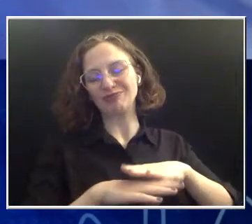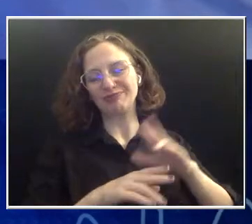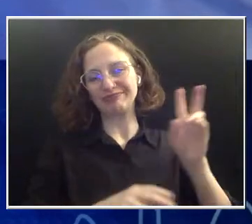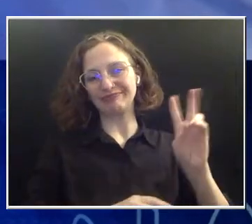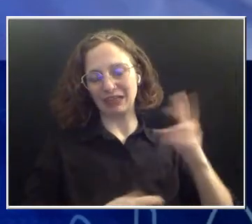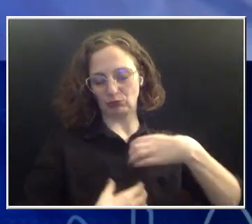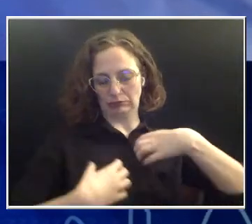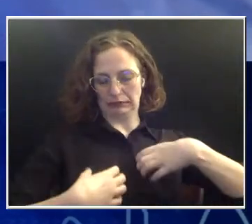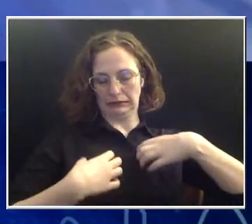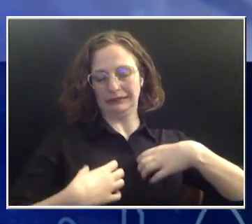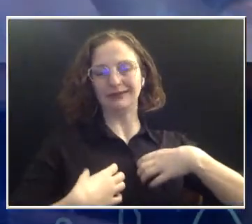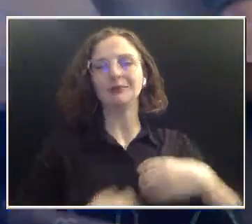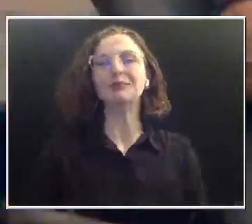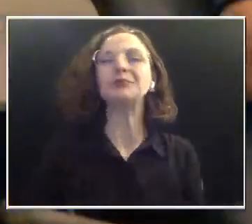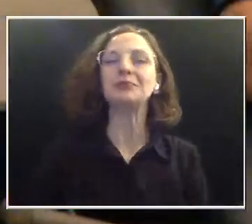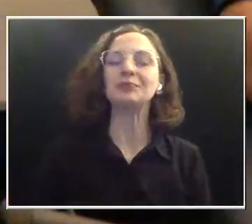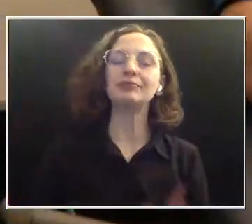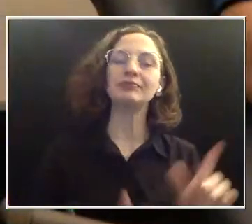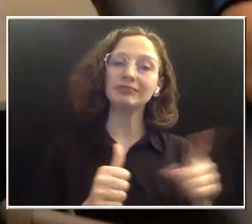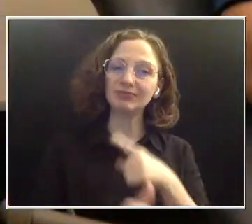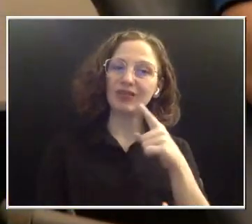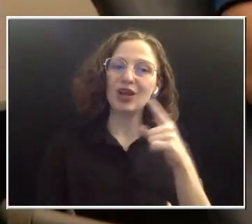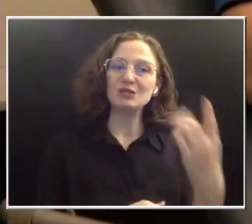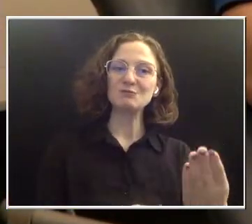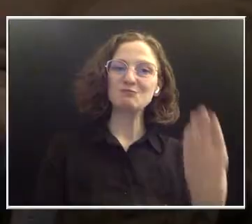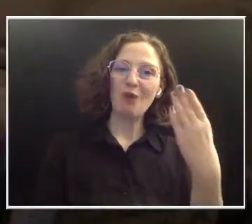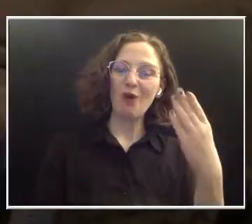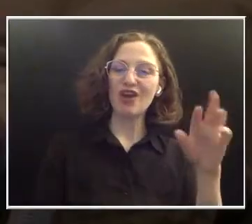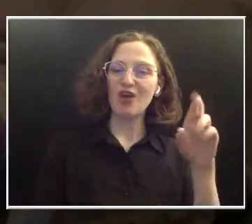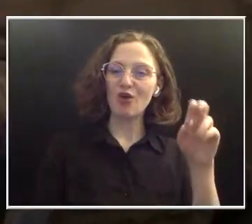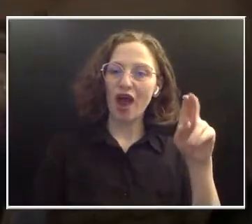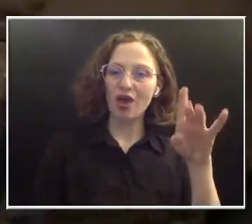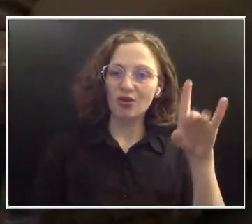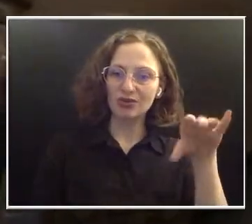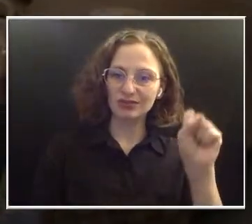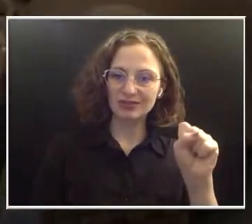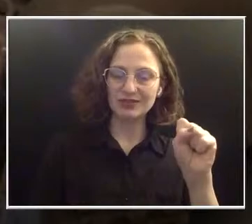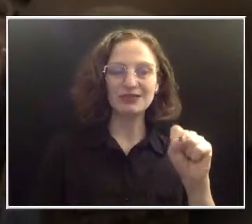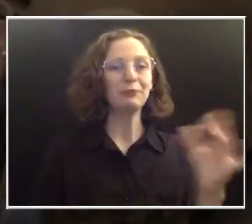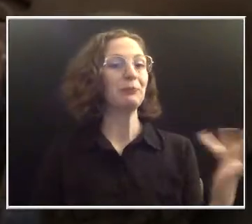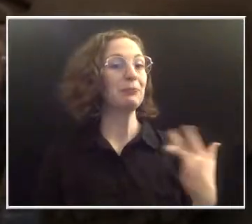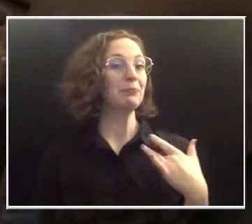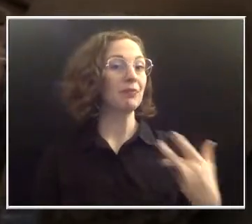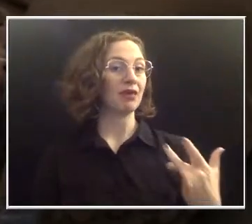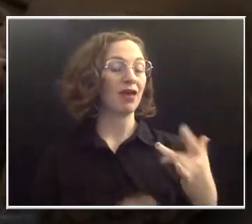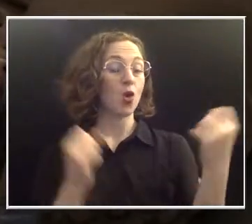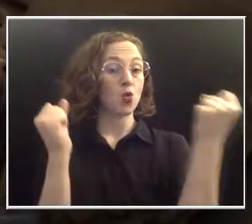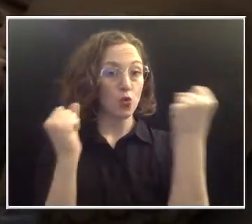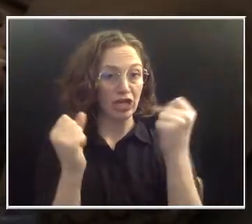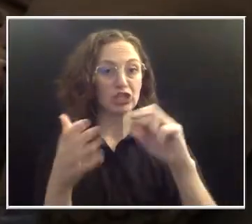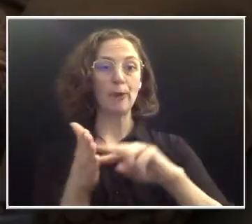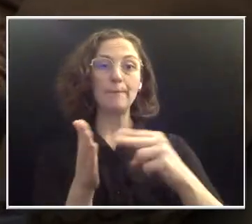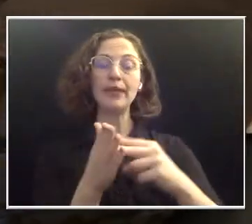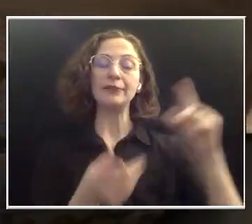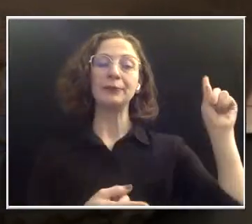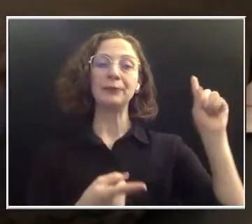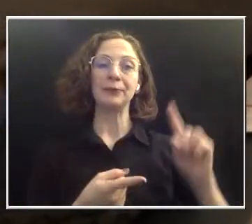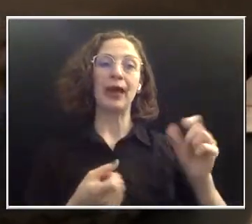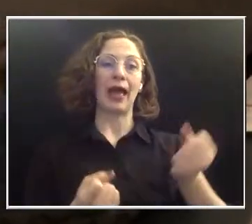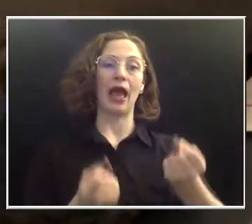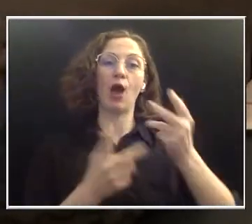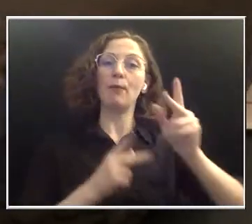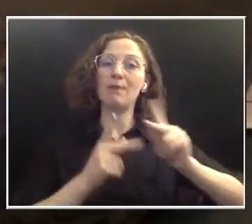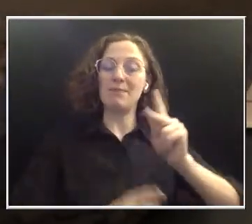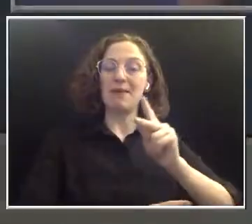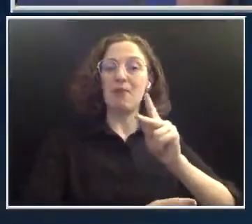today. Winter typically leads to a drop in blood donors, and while blood supplies may drop, of course, the demand is still here. We are joined